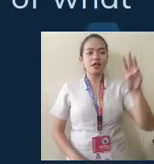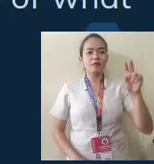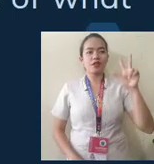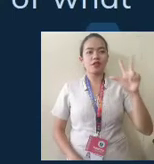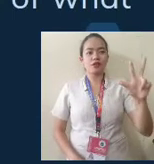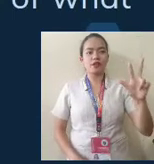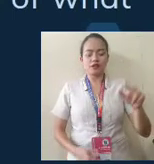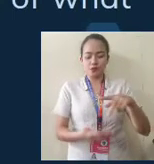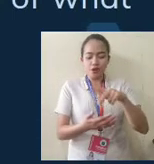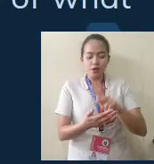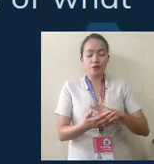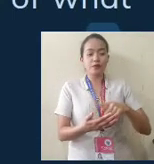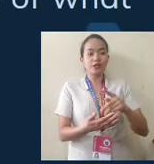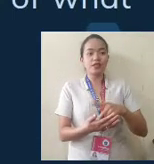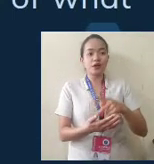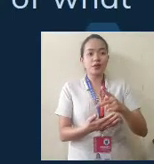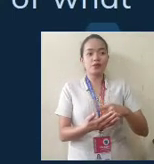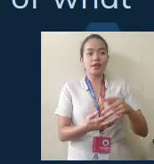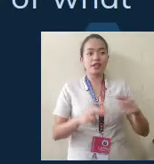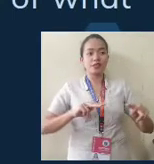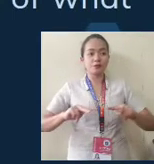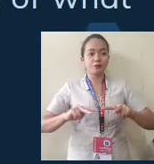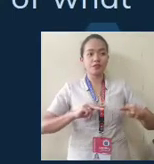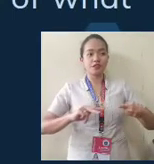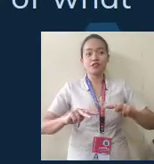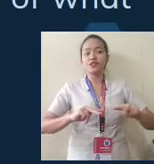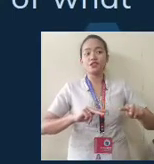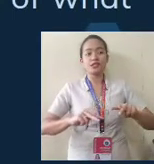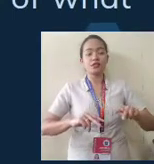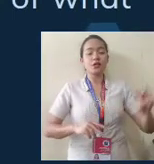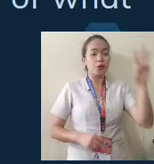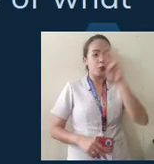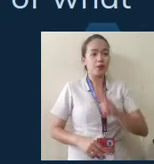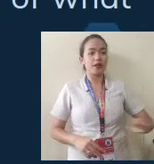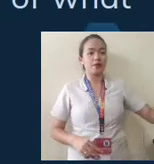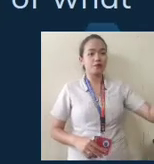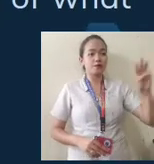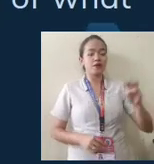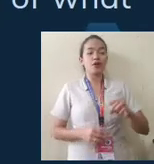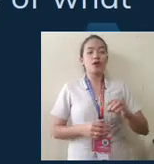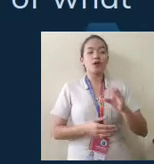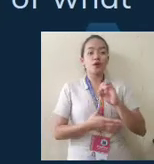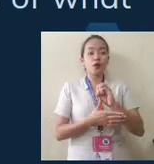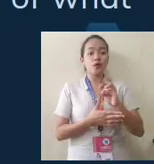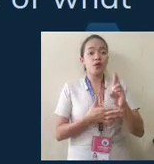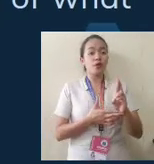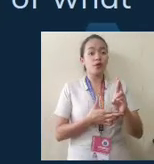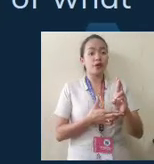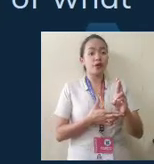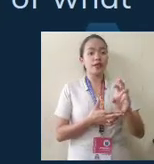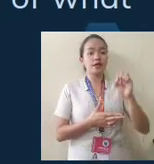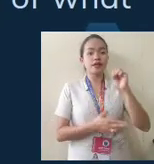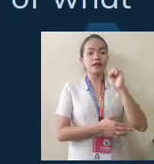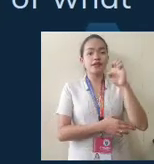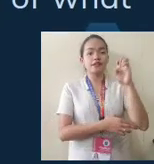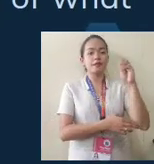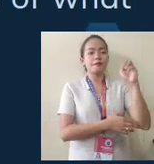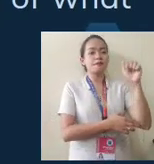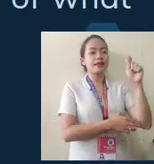Next is Web 3, that is read, write, execute web or semantic